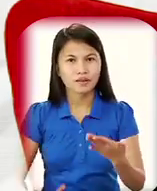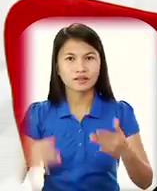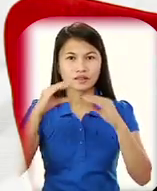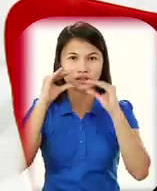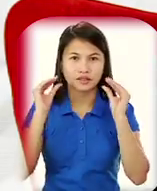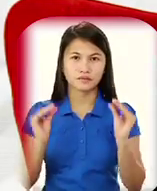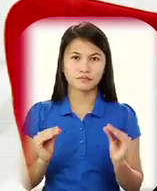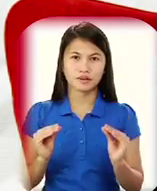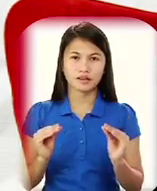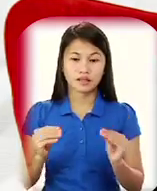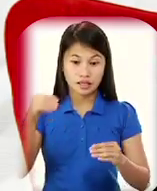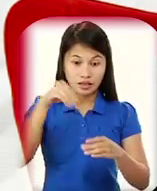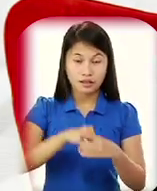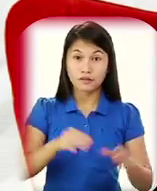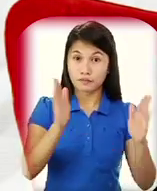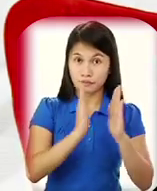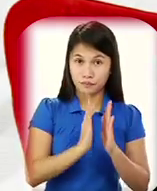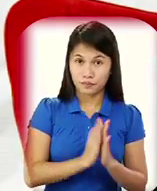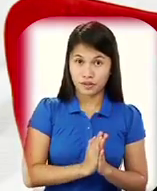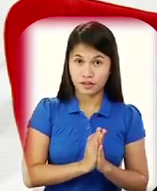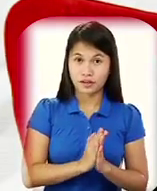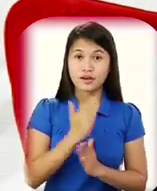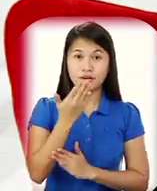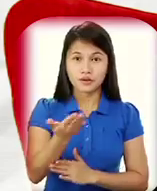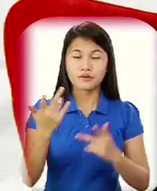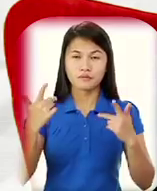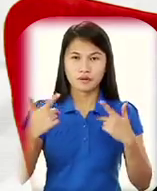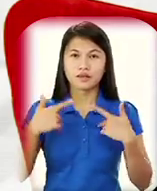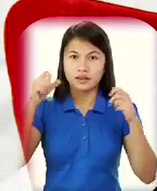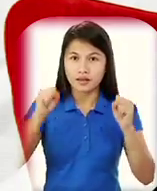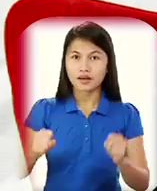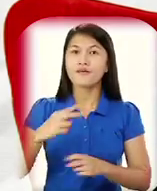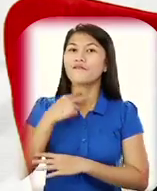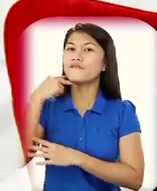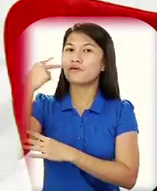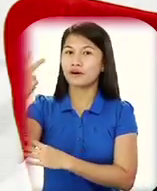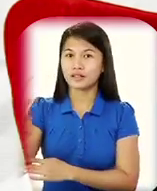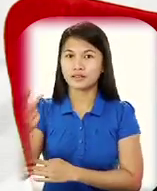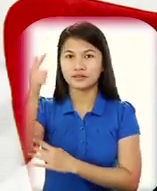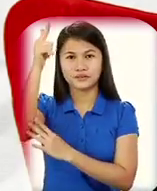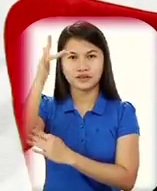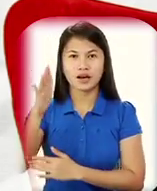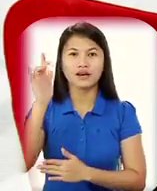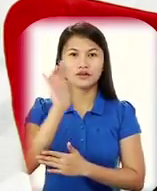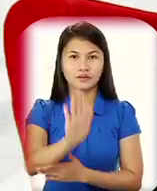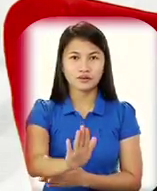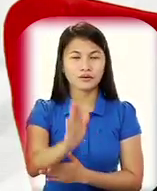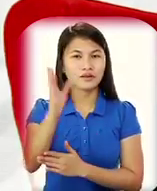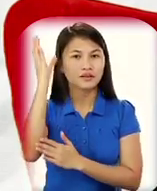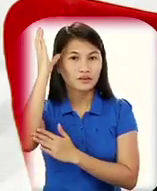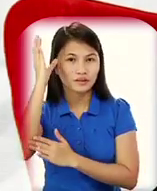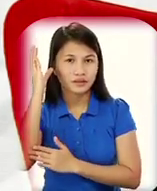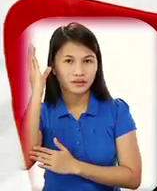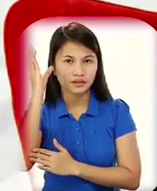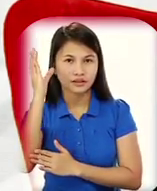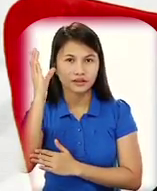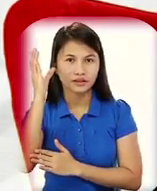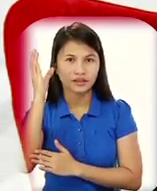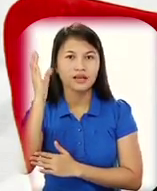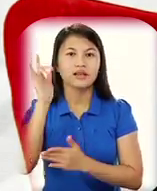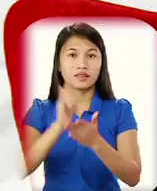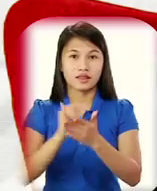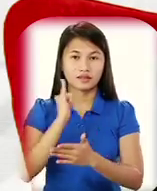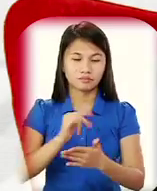into despair. In prayer, you may voice to God your concerns, your